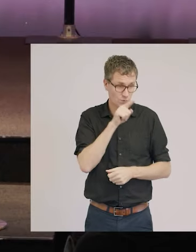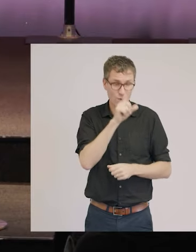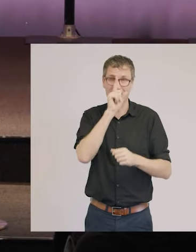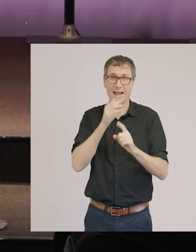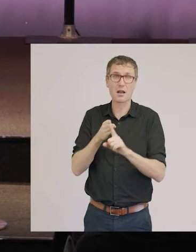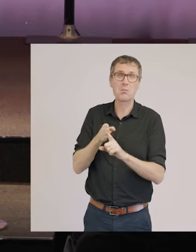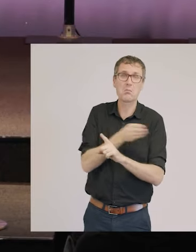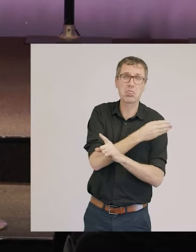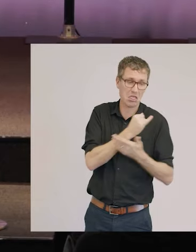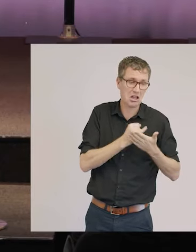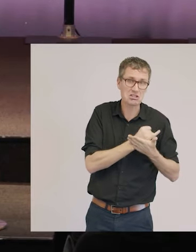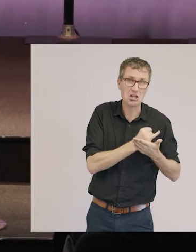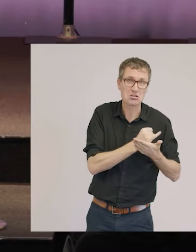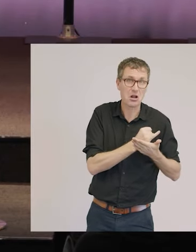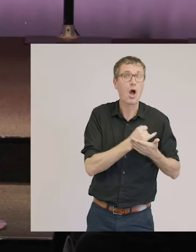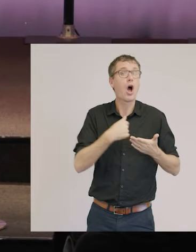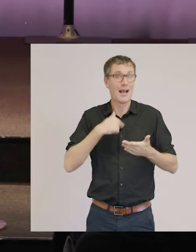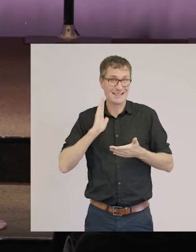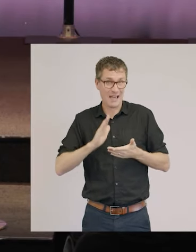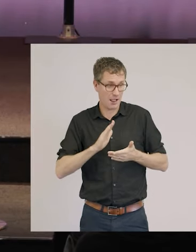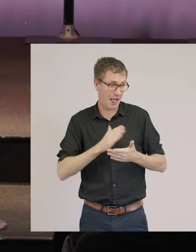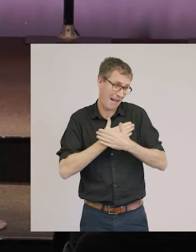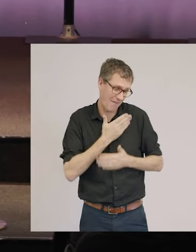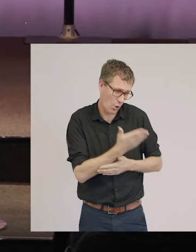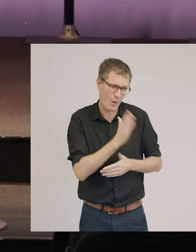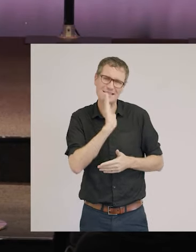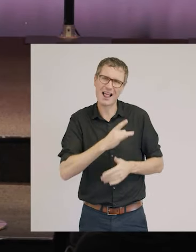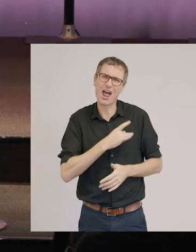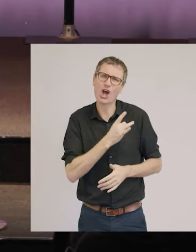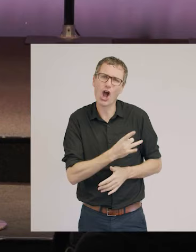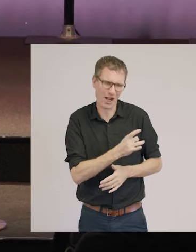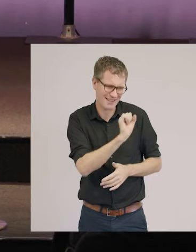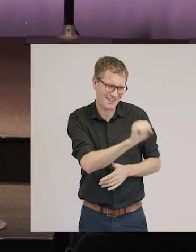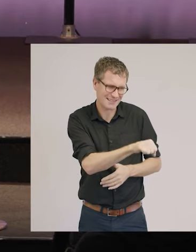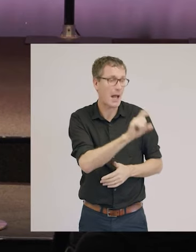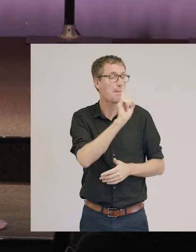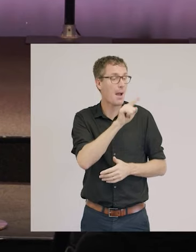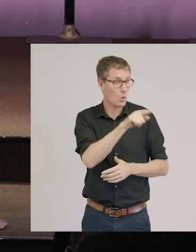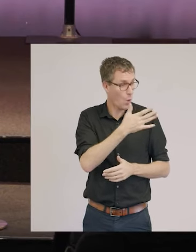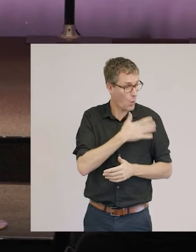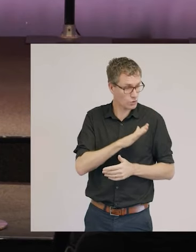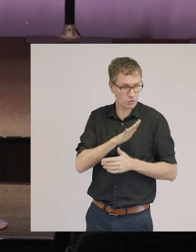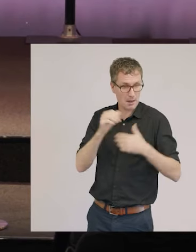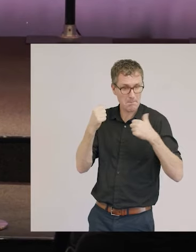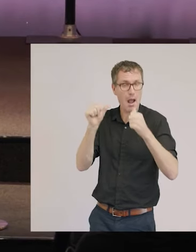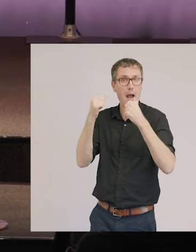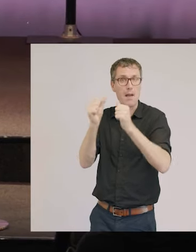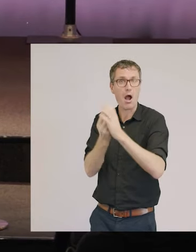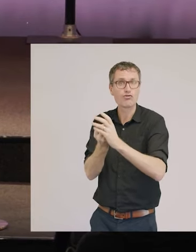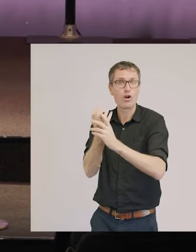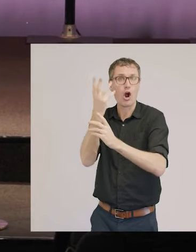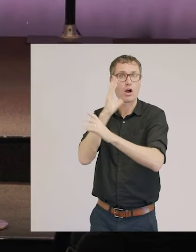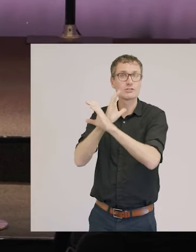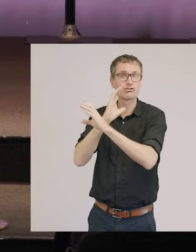can go down a path and you can do these things and we'll still be kind and we'll still love you, but this is the way you flourish. You know, and this is what